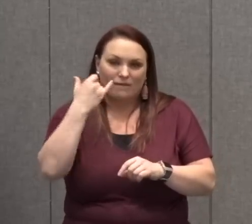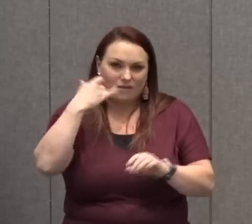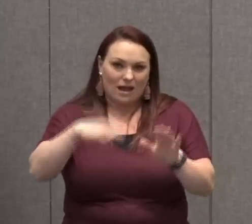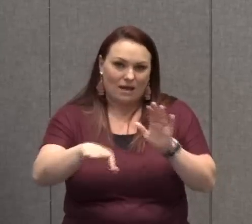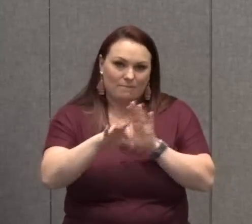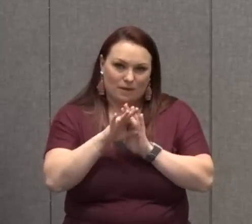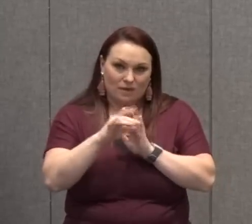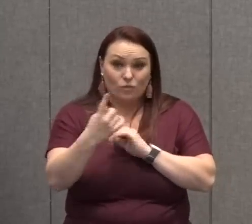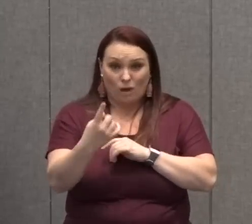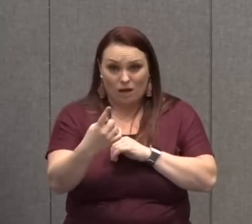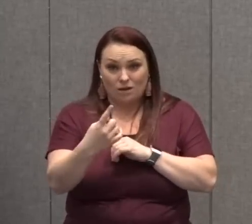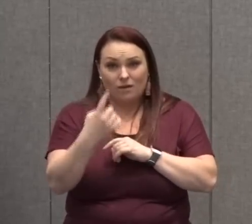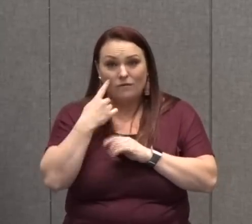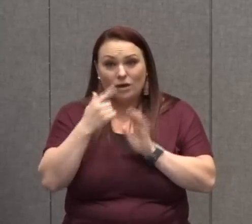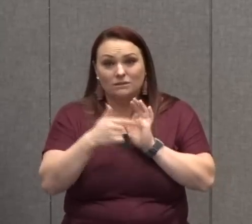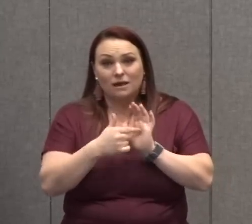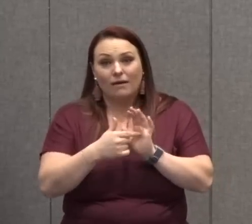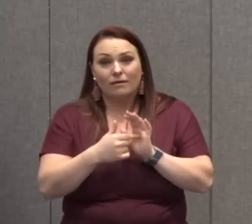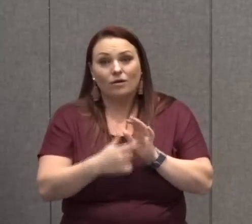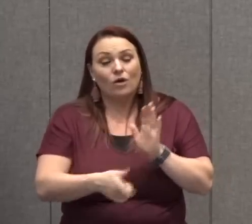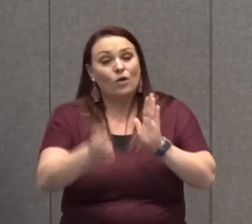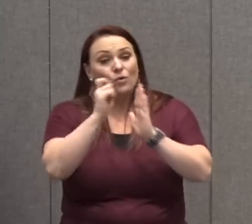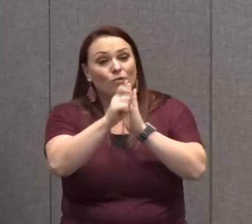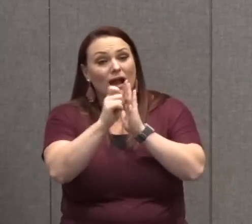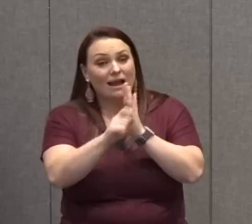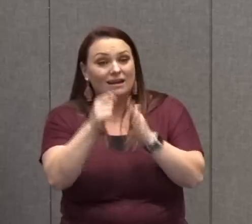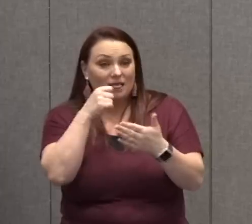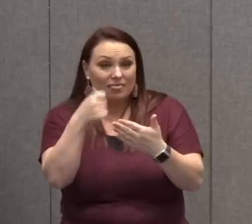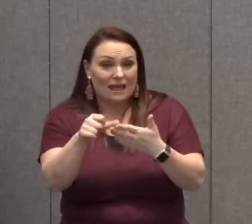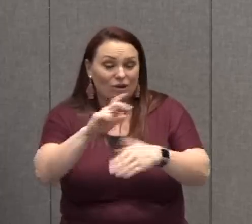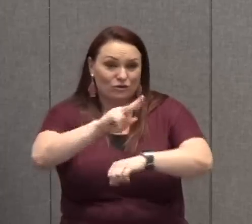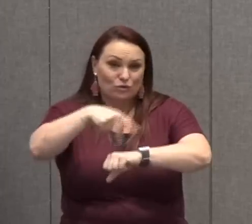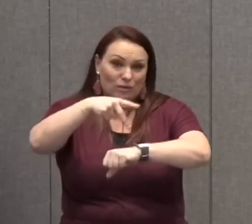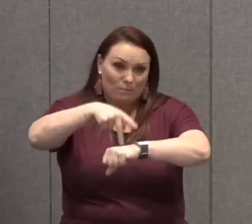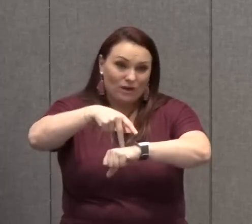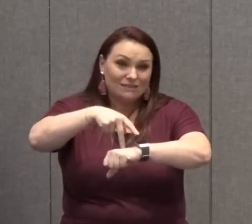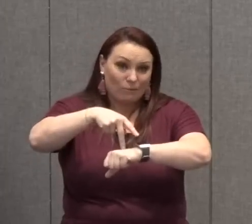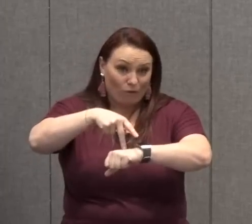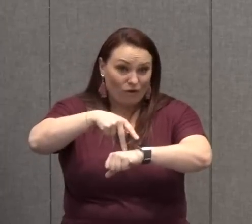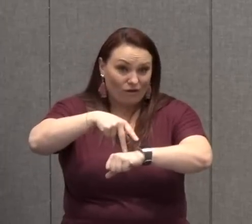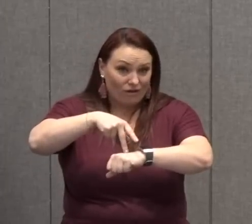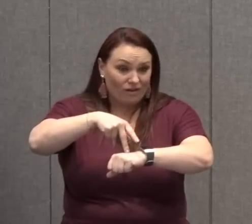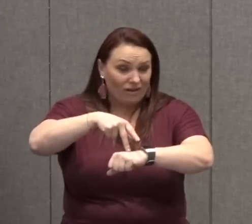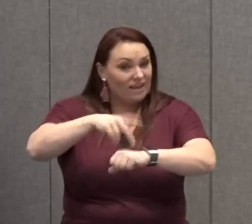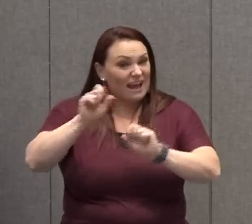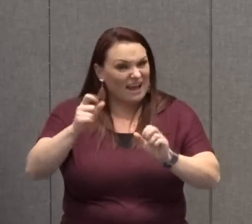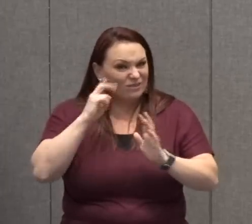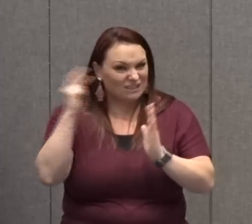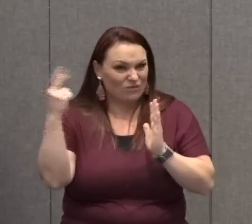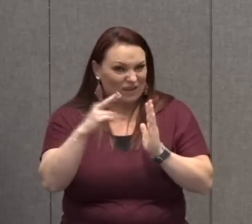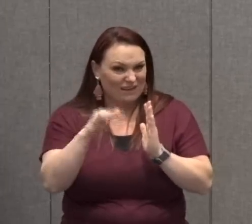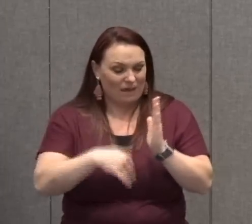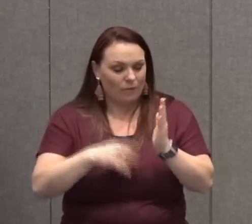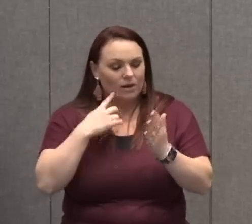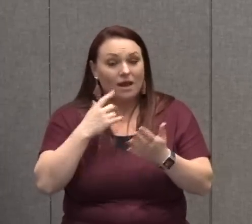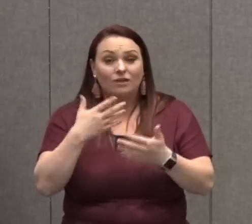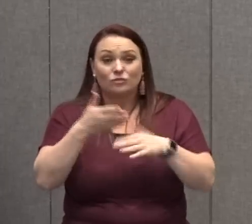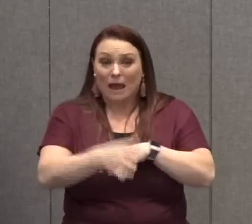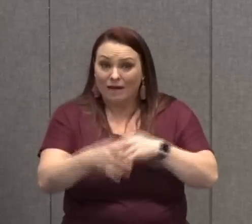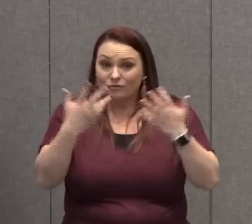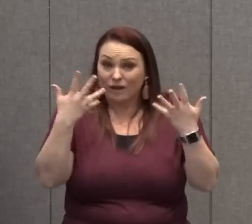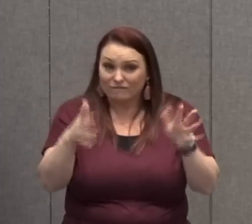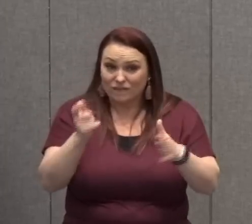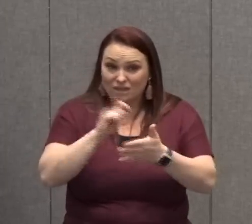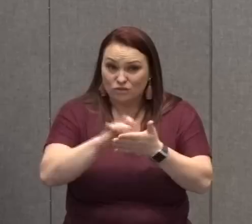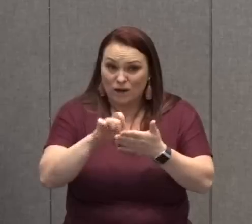pick one like this one write a letter to the principal I was looking at that one yeah write a letter to the principal so after I write my letter to the principal